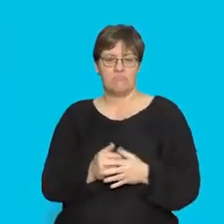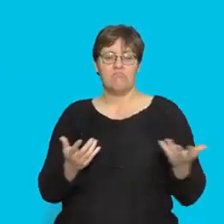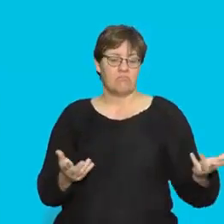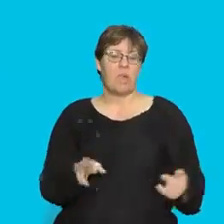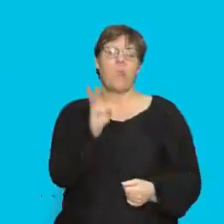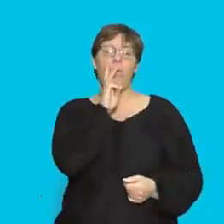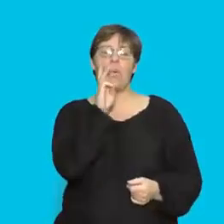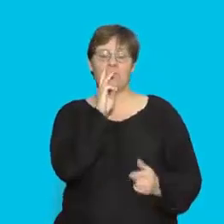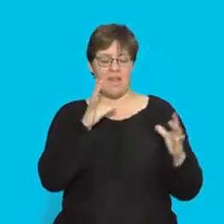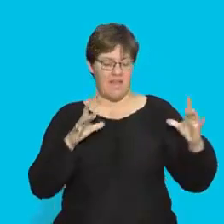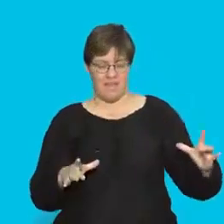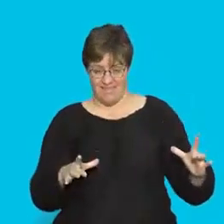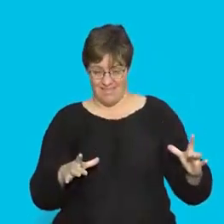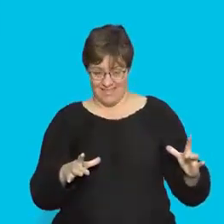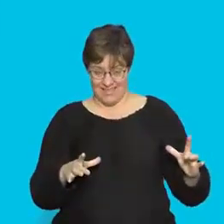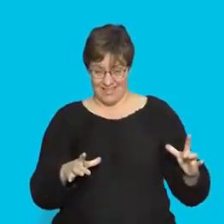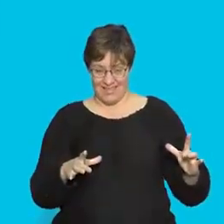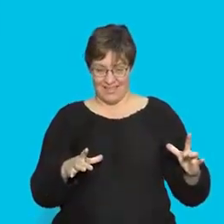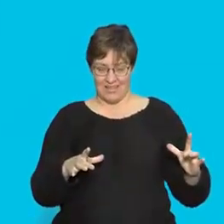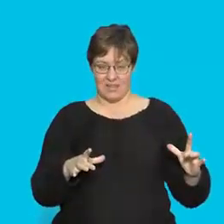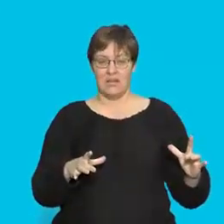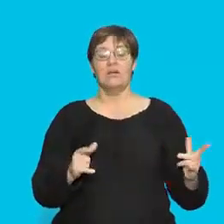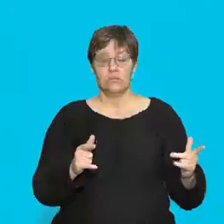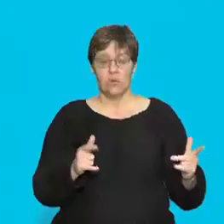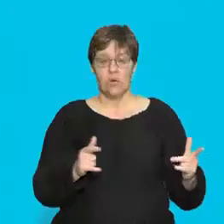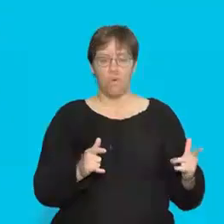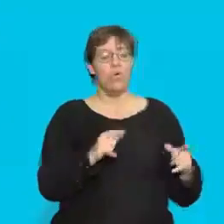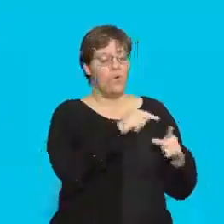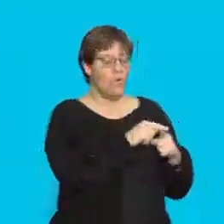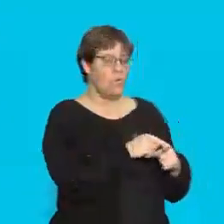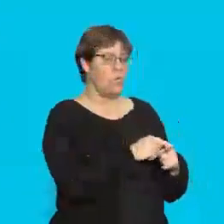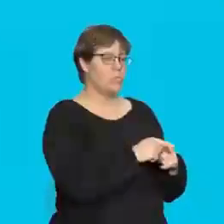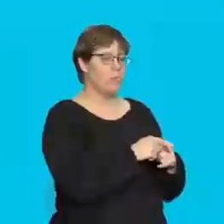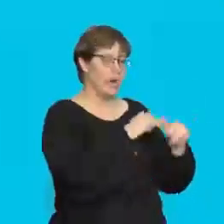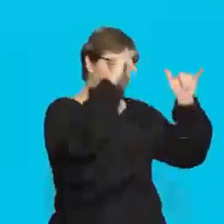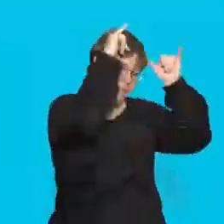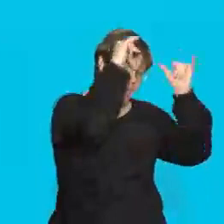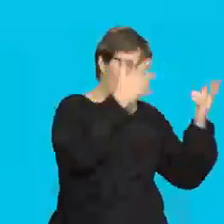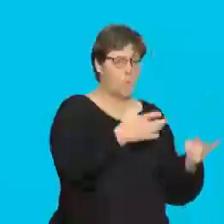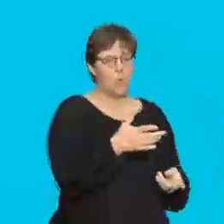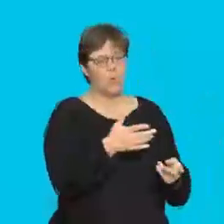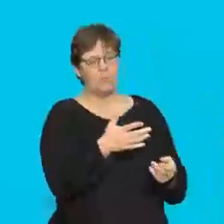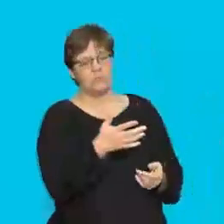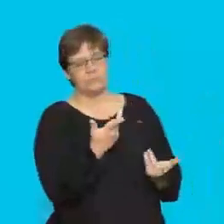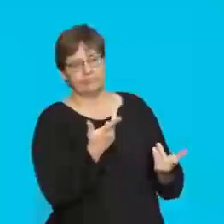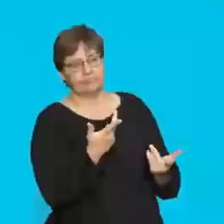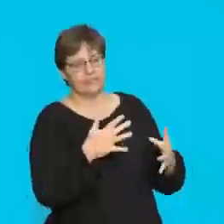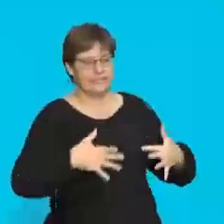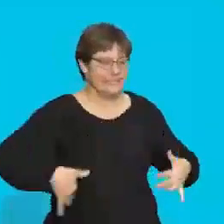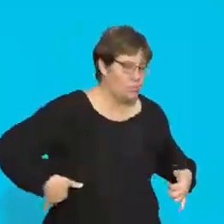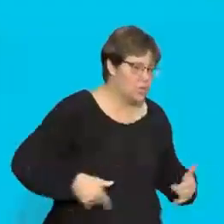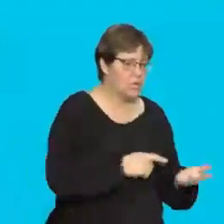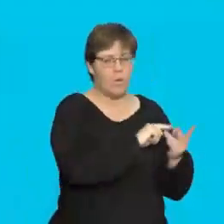resource. So if you think about a water hole in a game park, that is the resource. Water is